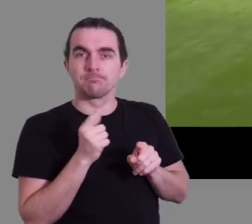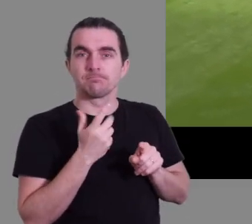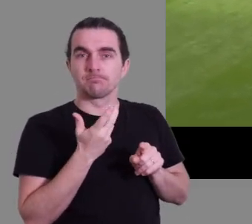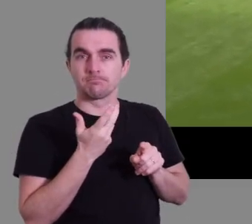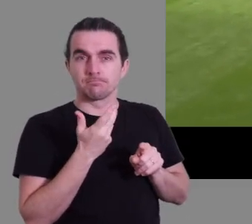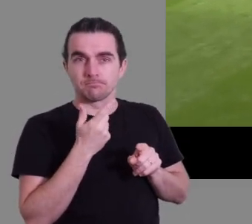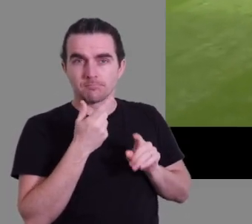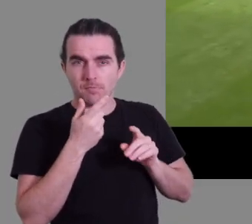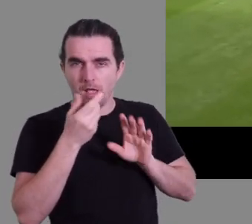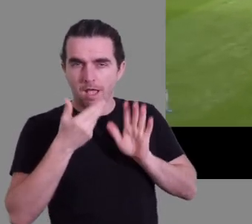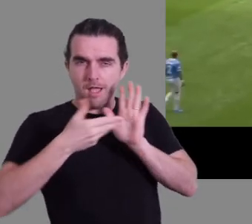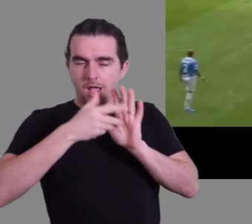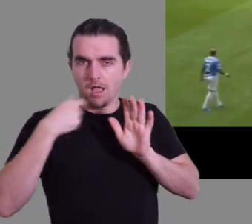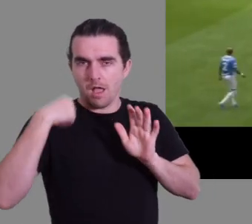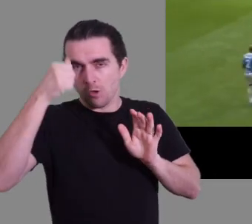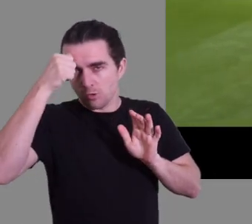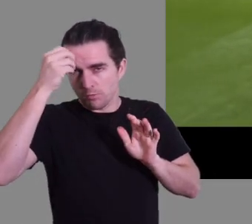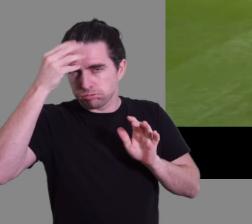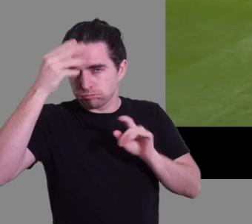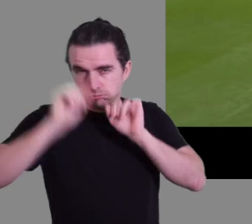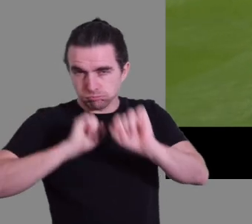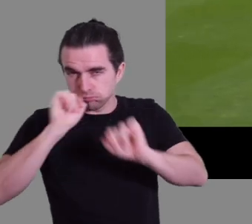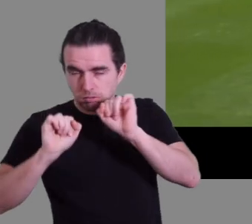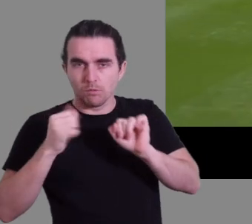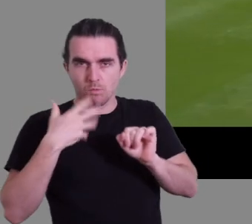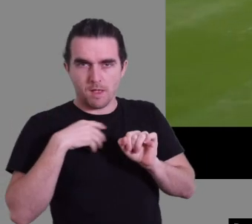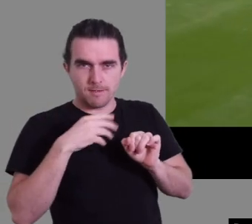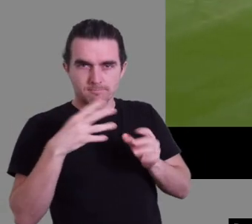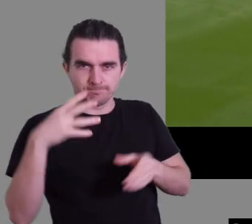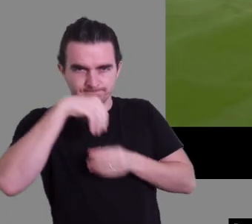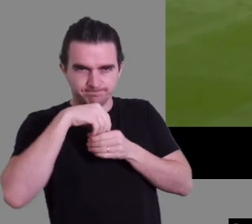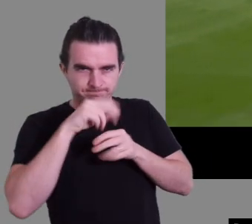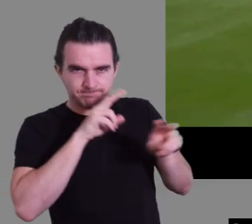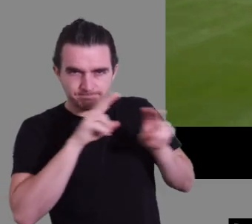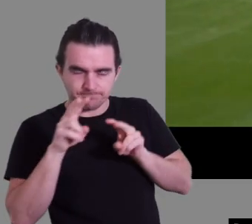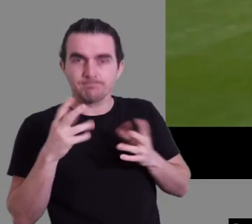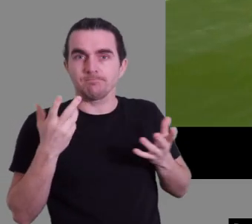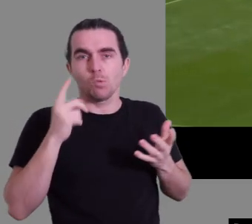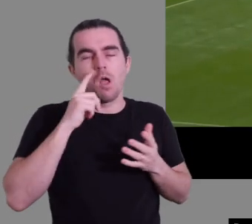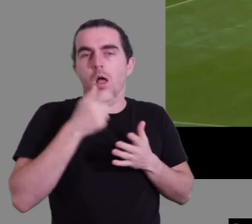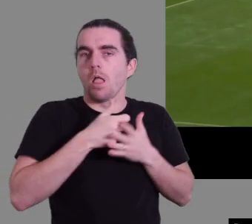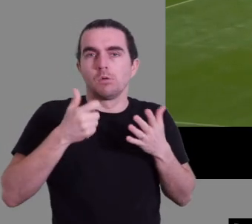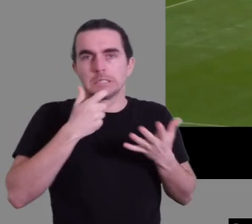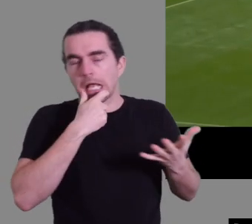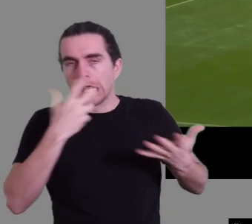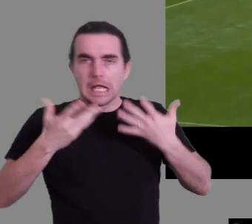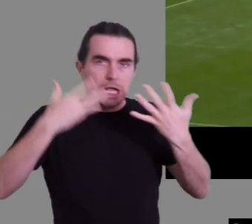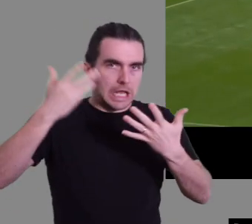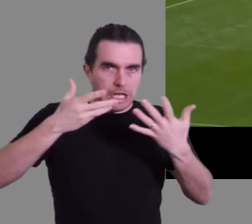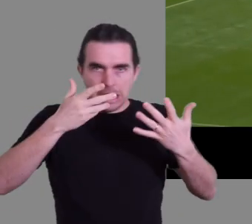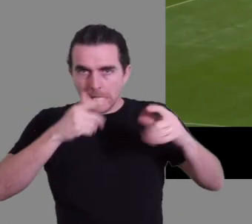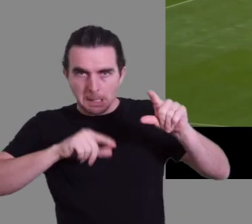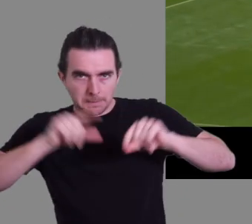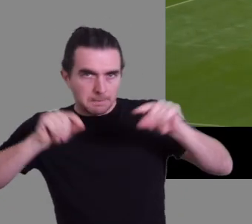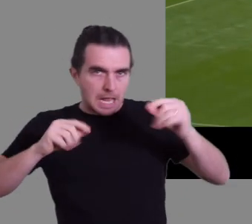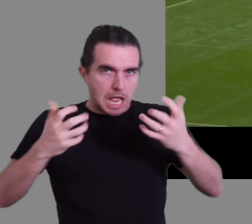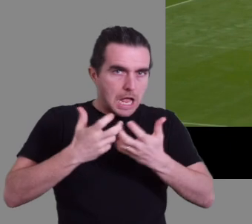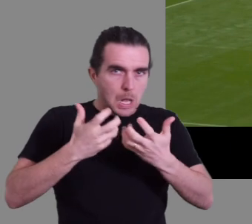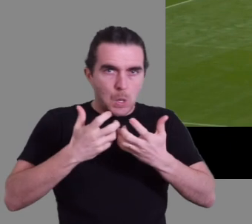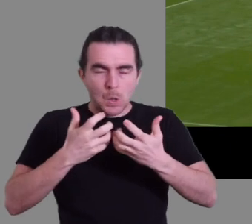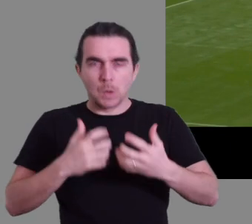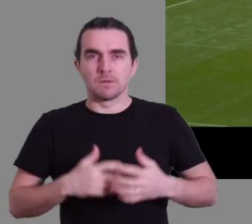focusing and organising our craft knowledge. And of course, you're forever picking up